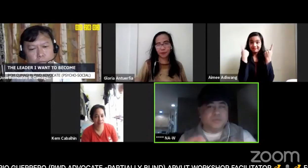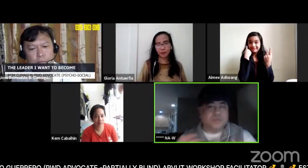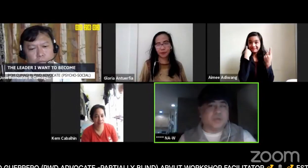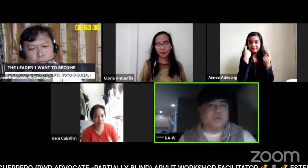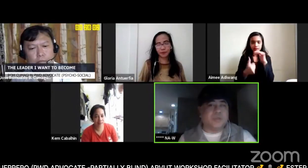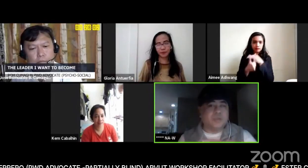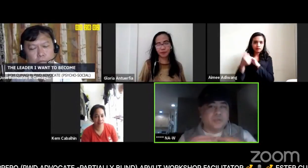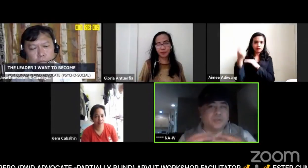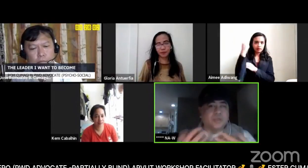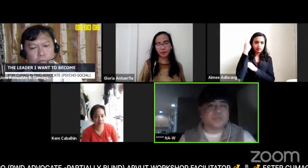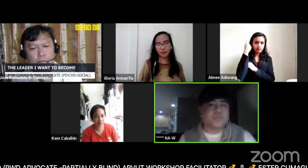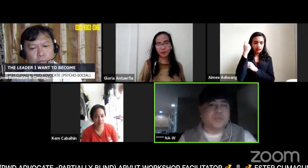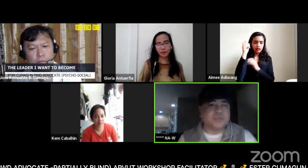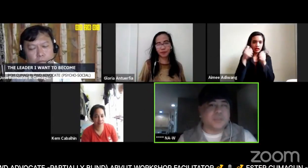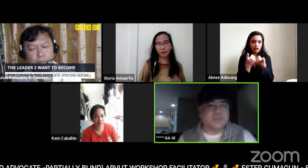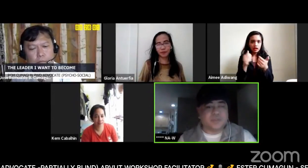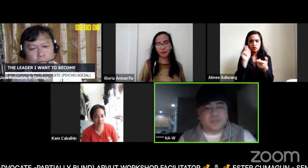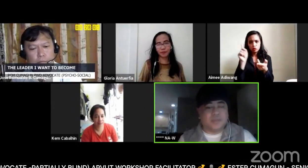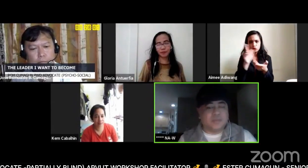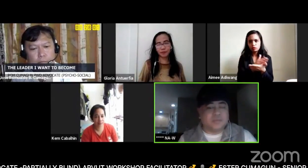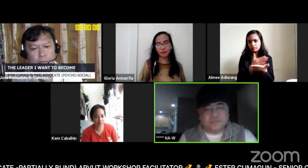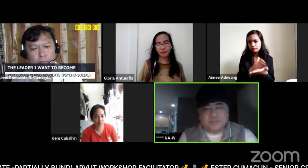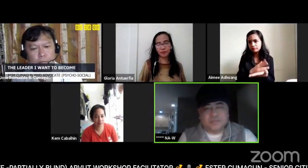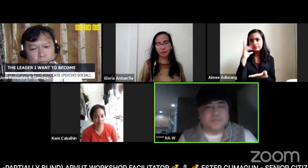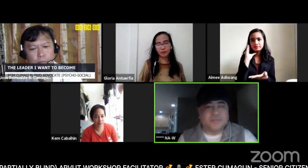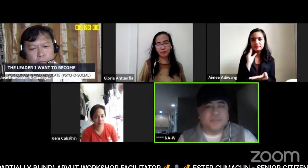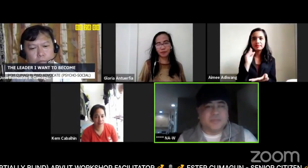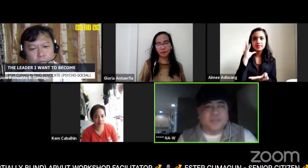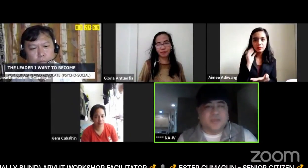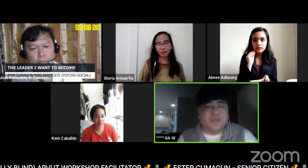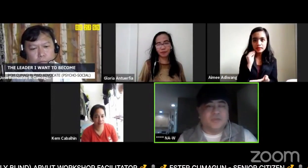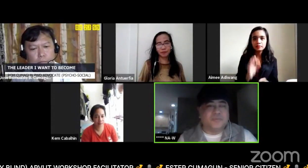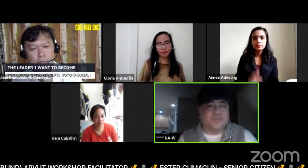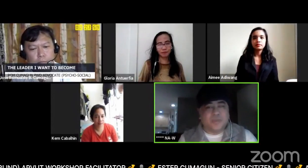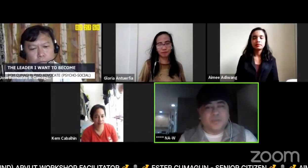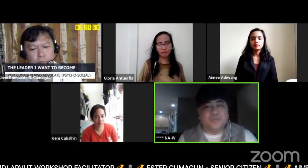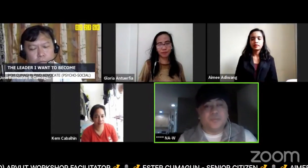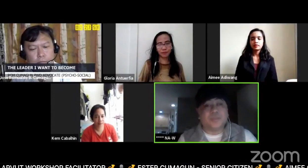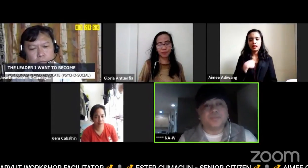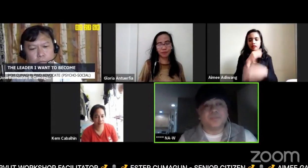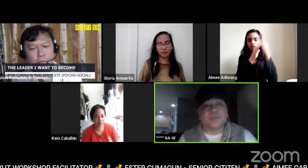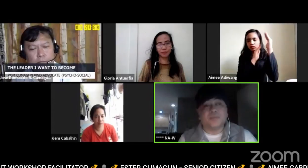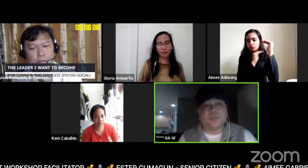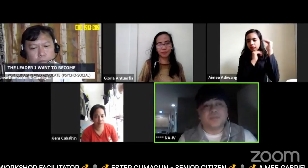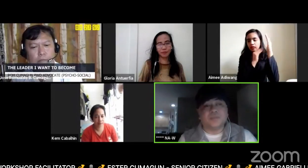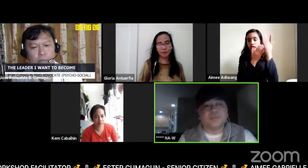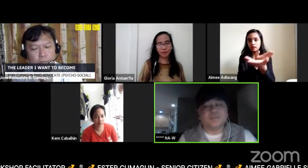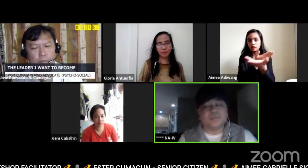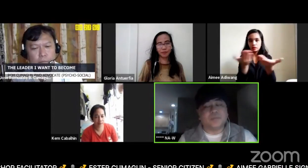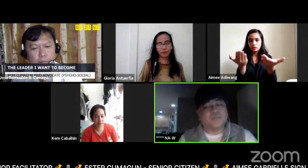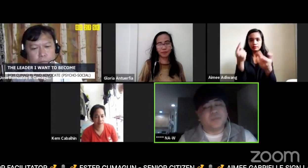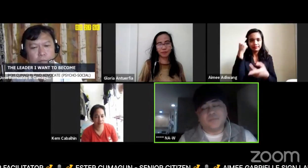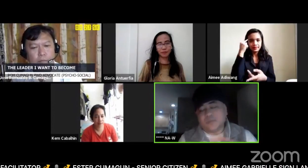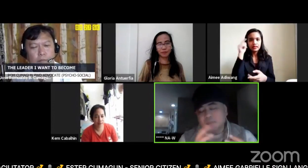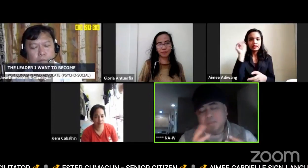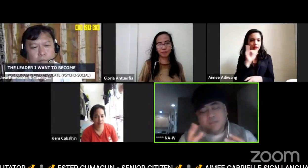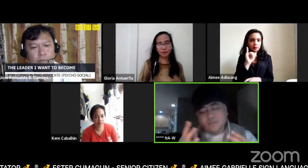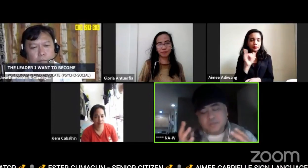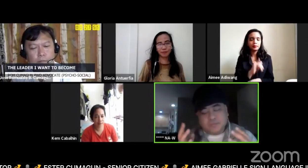mind in you sharing your experiences, and I hope you picked up something.